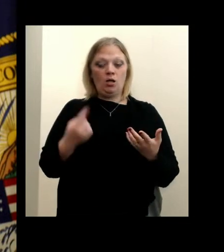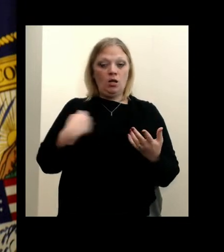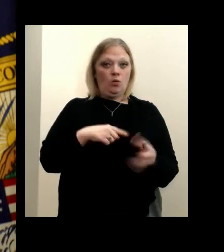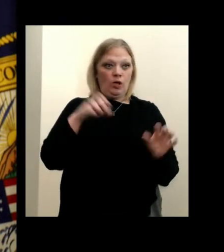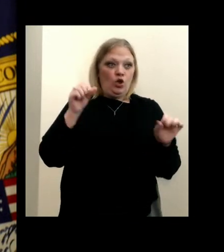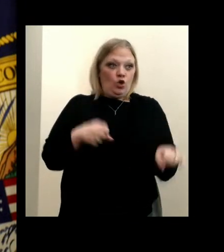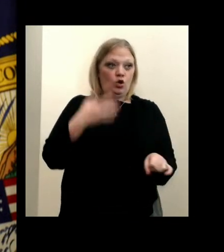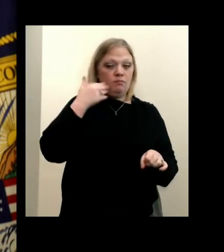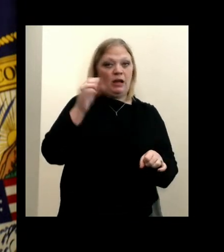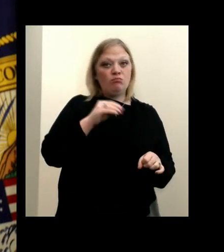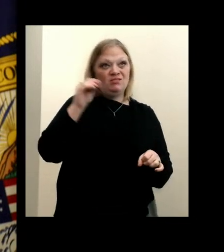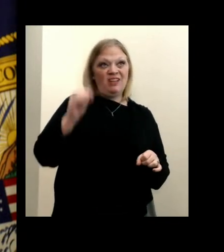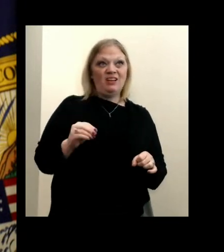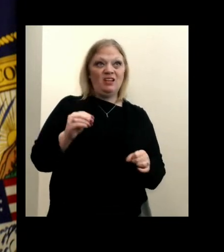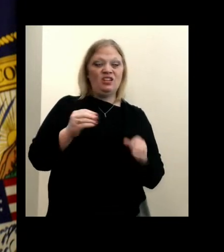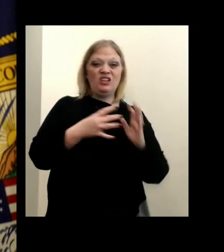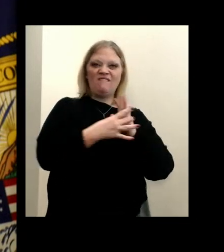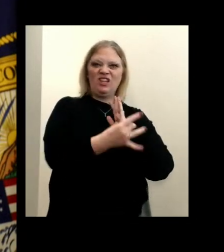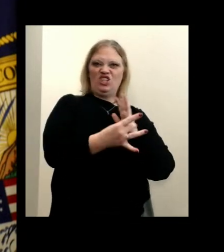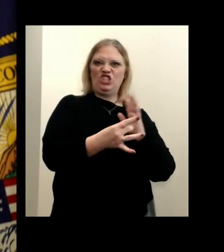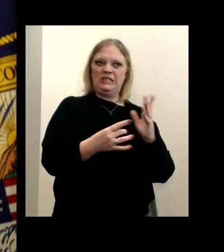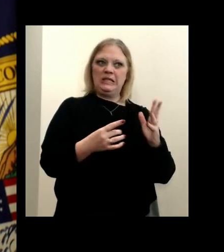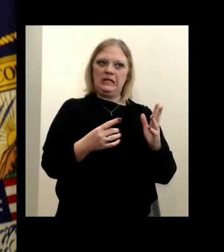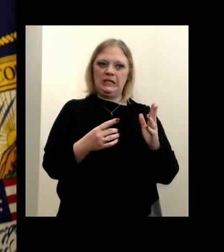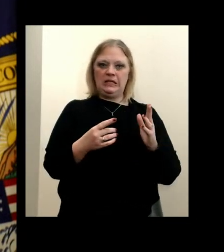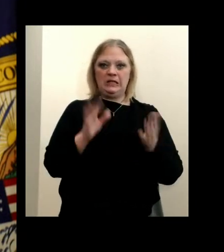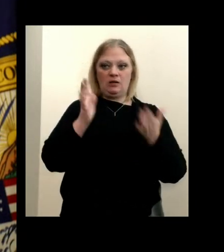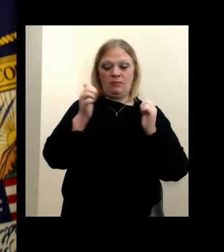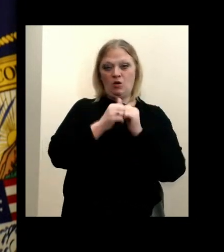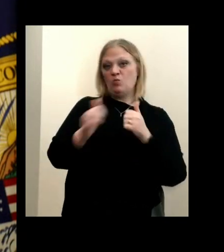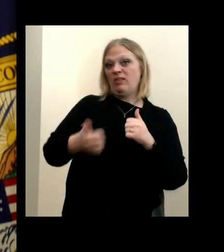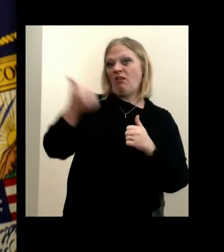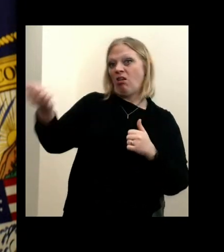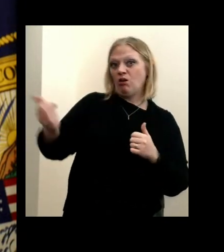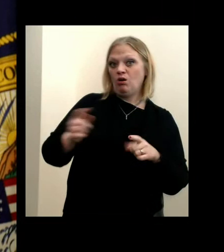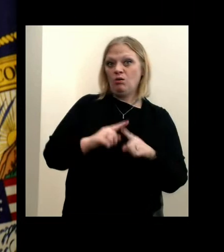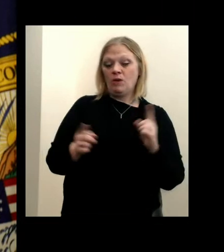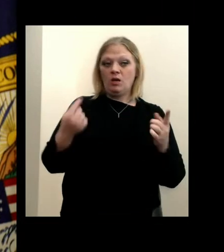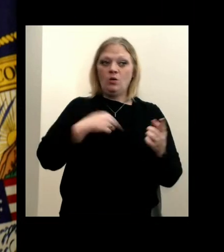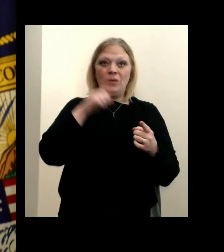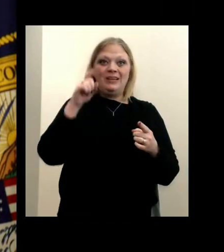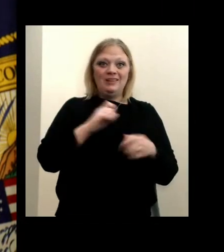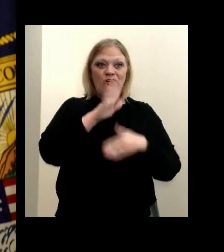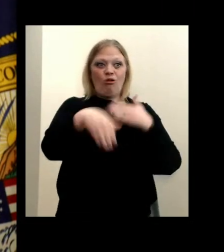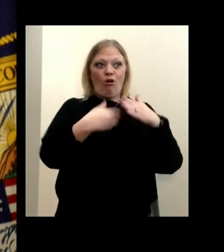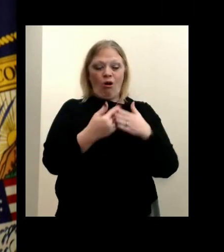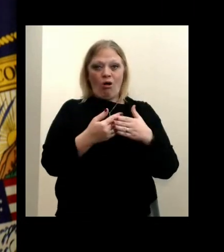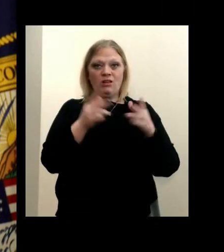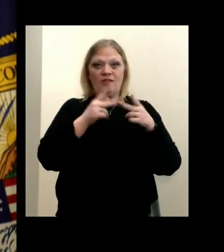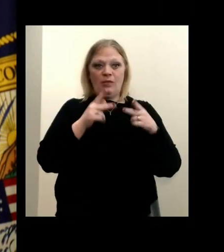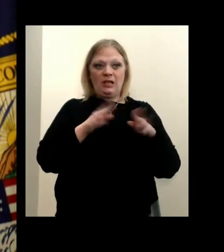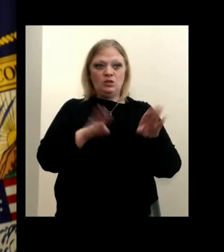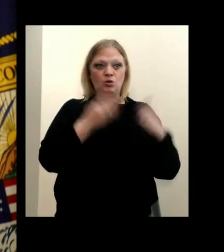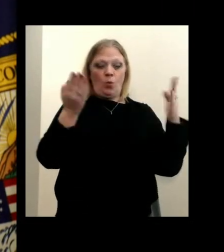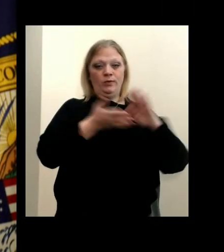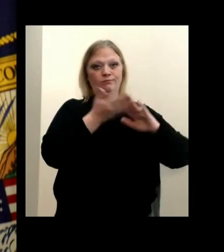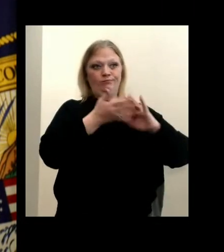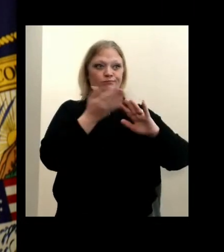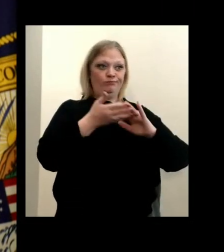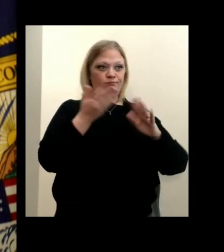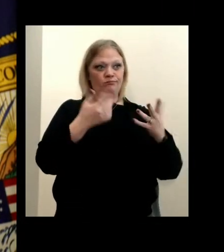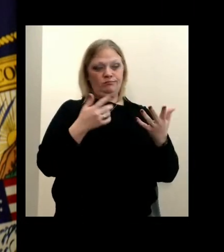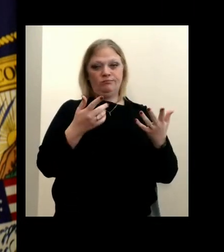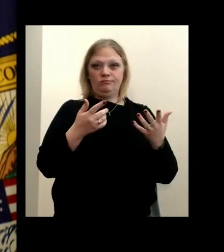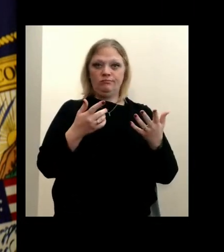better percentage and efficiency than some of the other sites across our community, but we need all those sites up and running so we can get as many people in the long run as